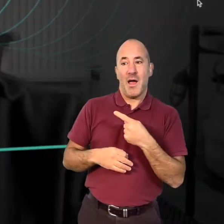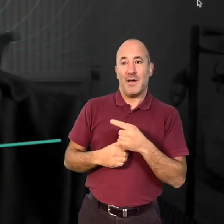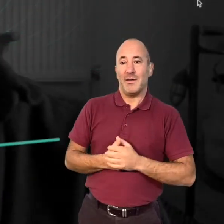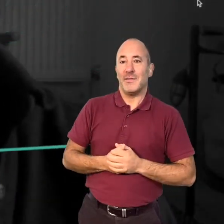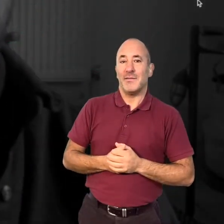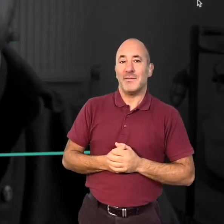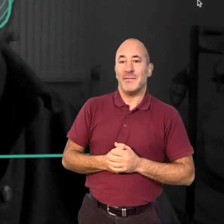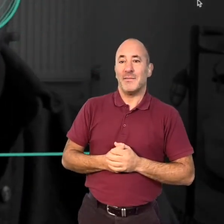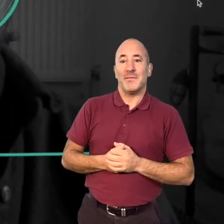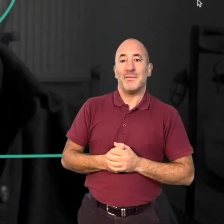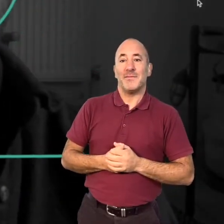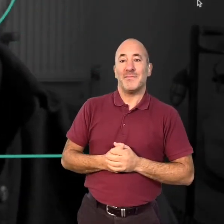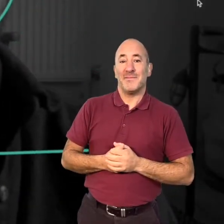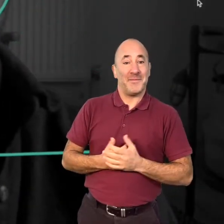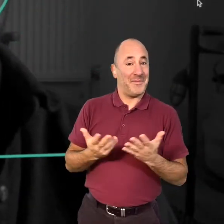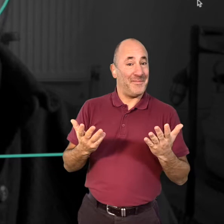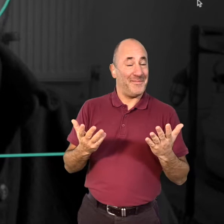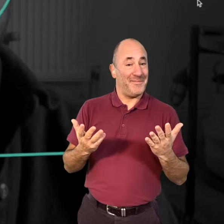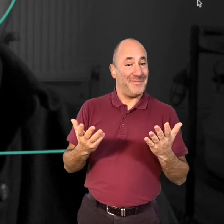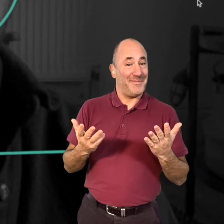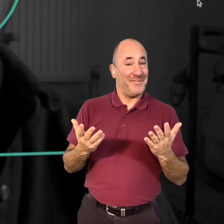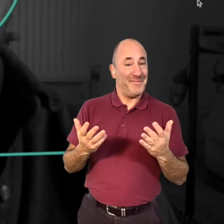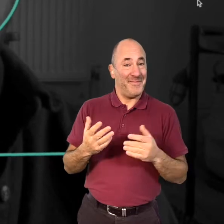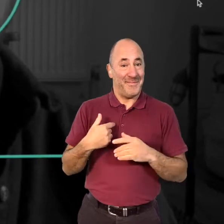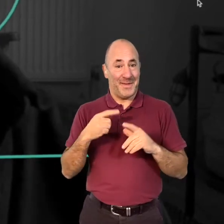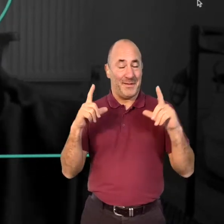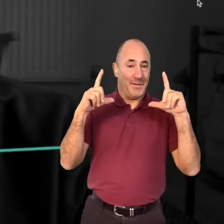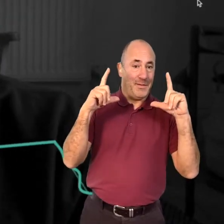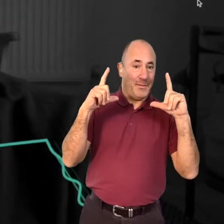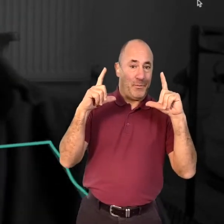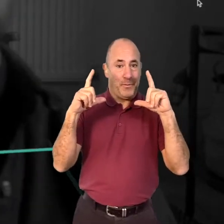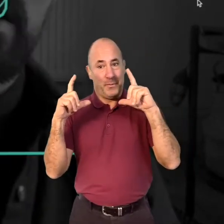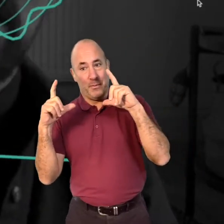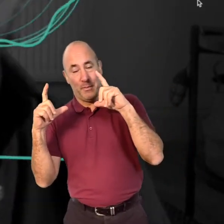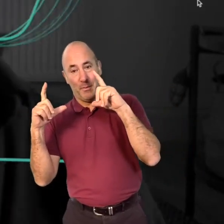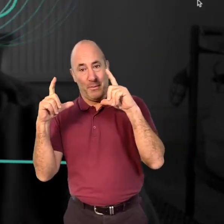Oh, there we go. We can see the circle around my face goes wiggly